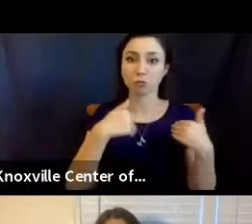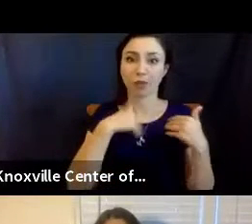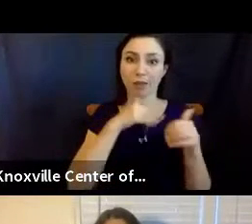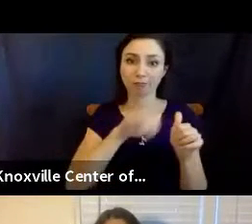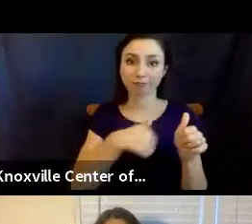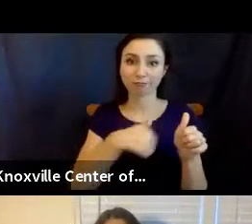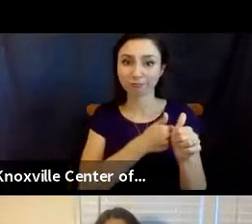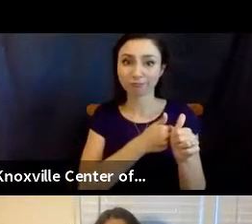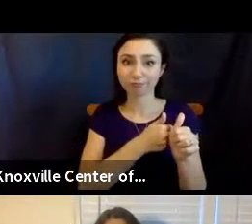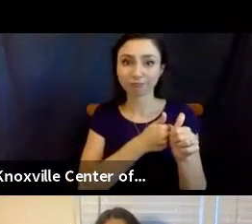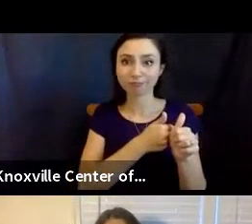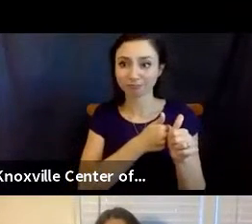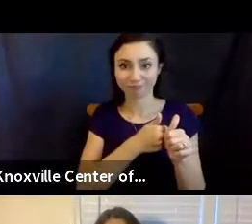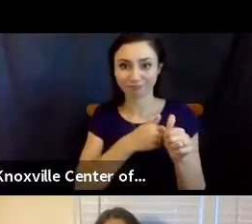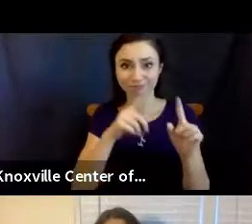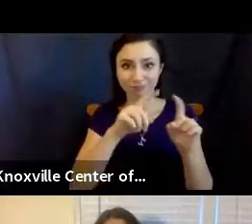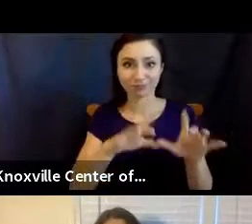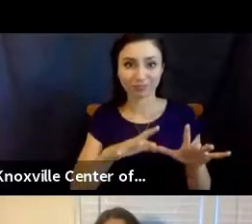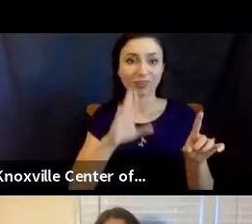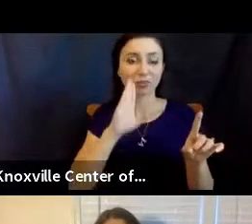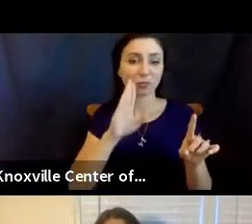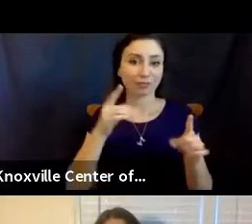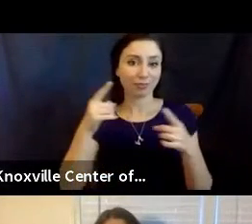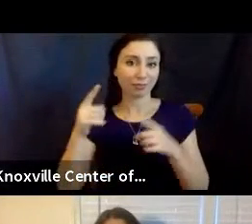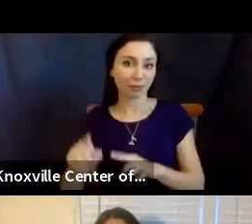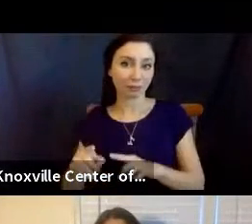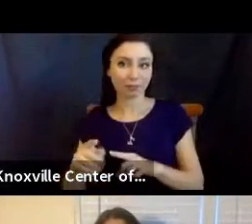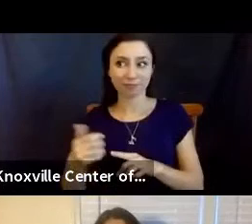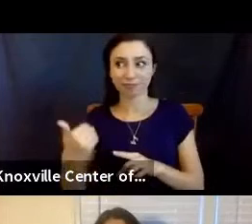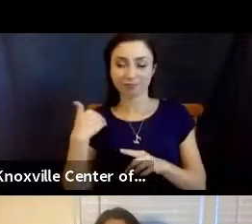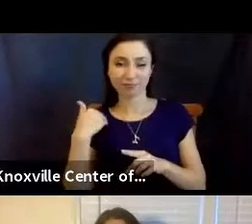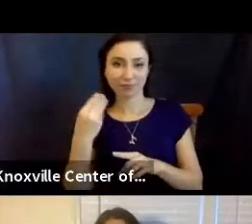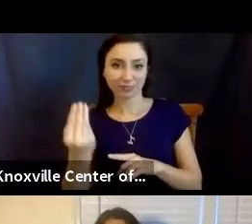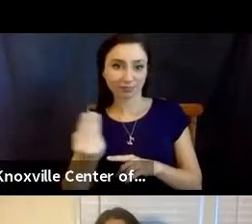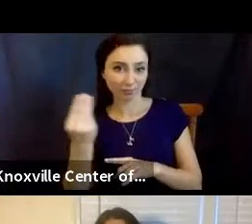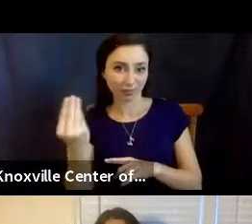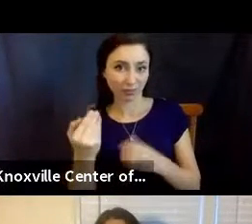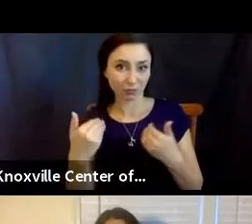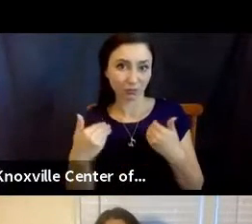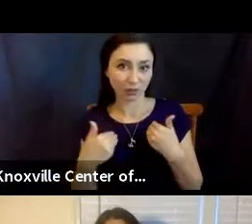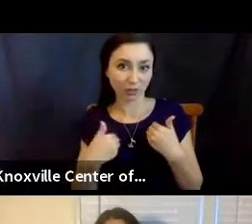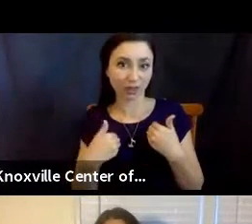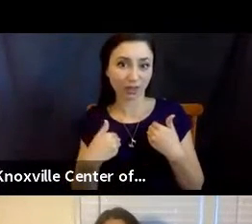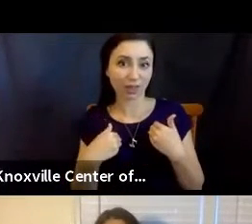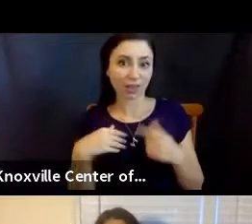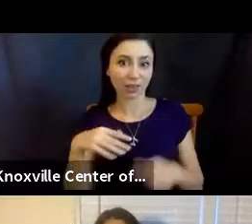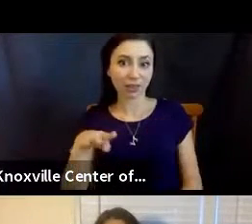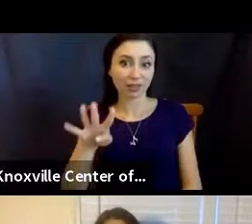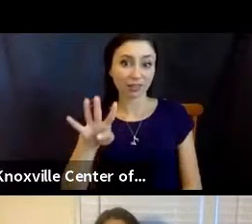submit samples. Our makeup test was performed this past Monday, and of the